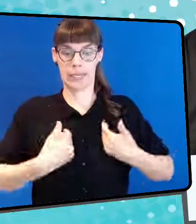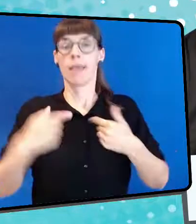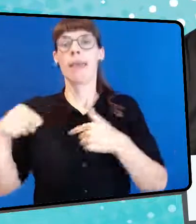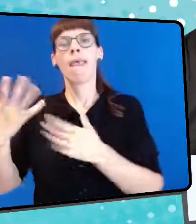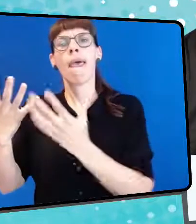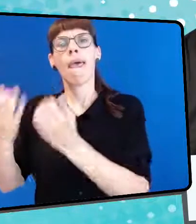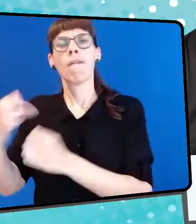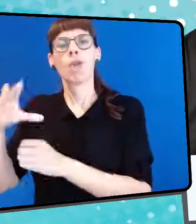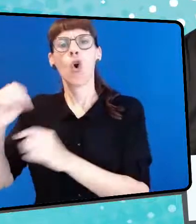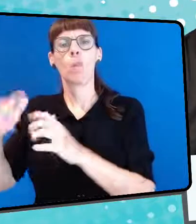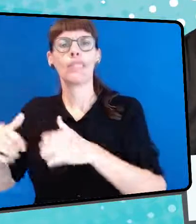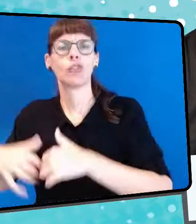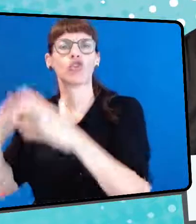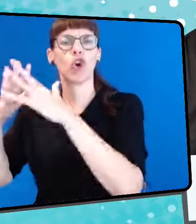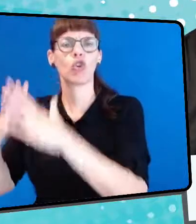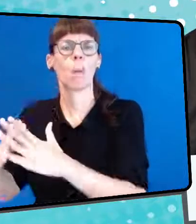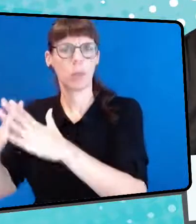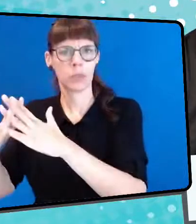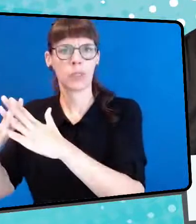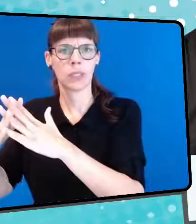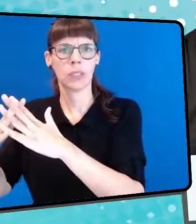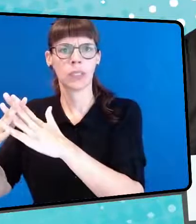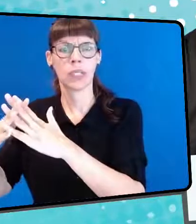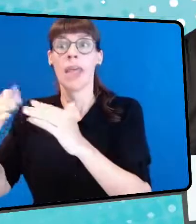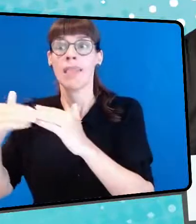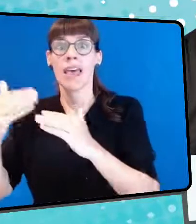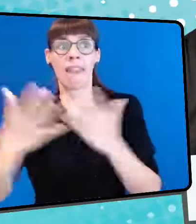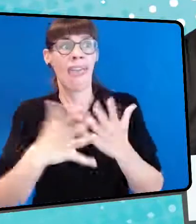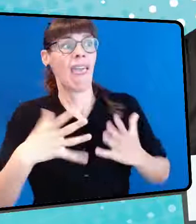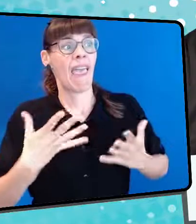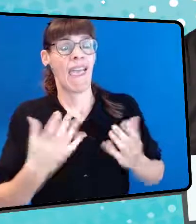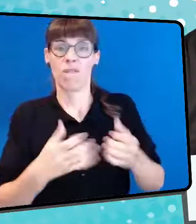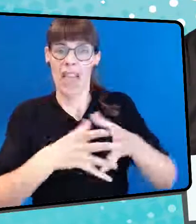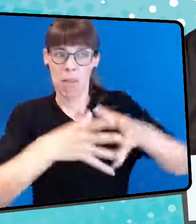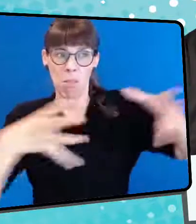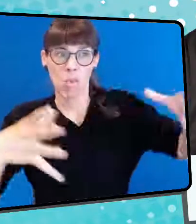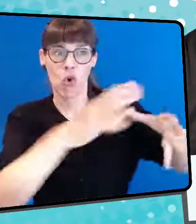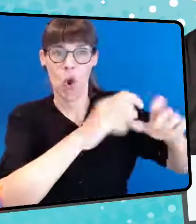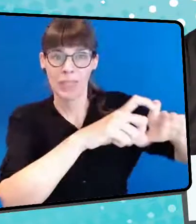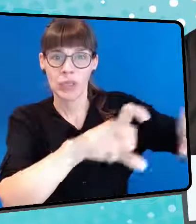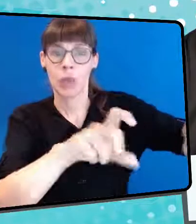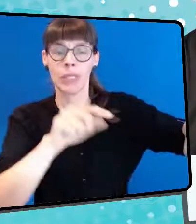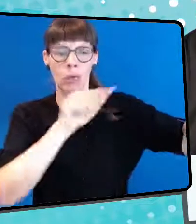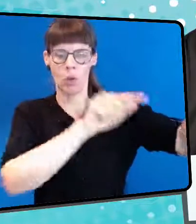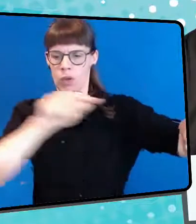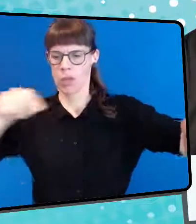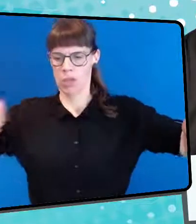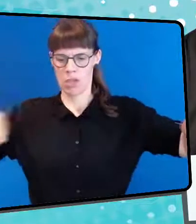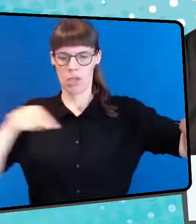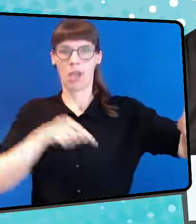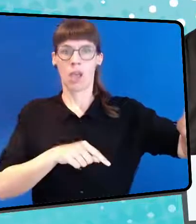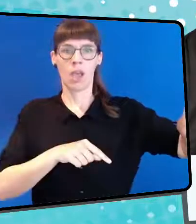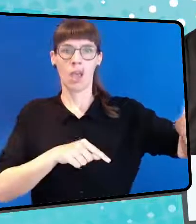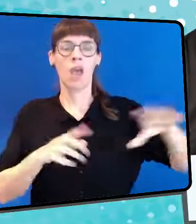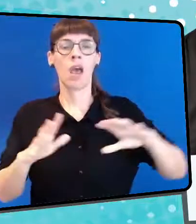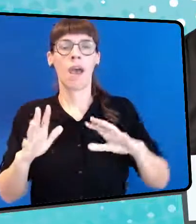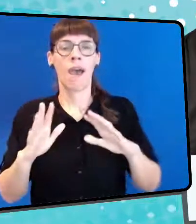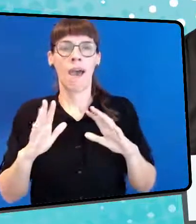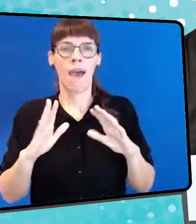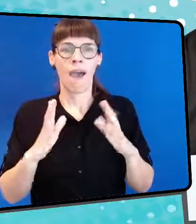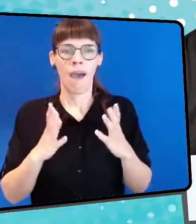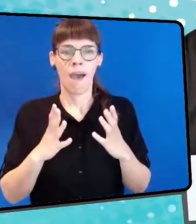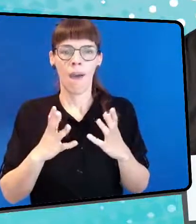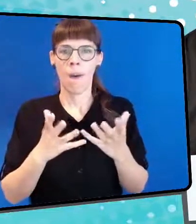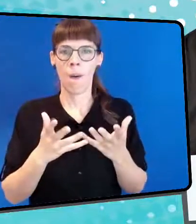that try and create something, and you have the big enterprises at the other end that are really running at scale, right? And so actually this translates, startup might then,